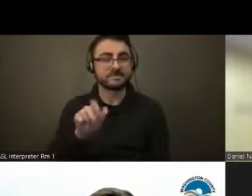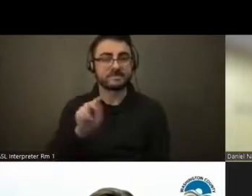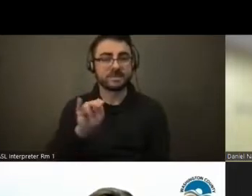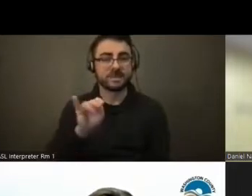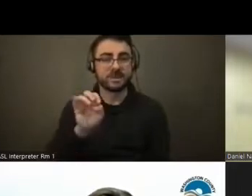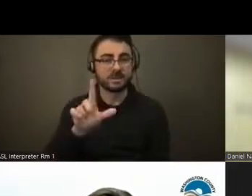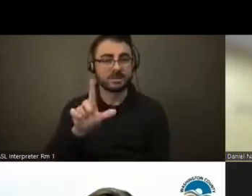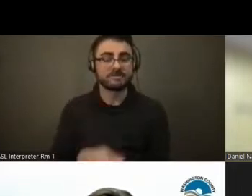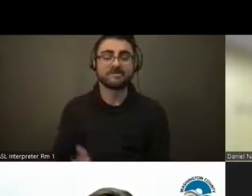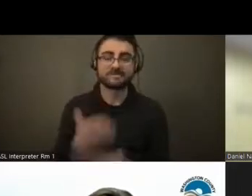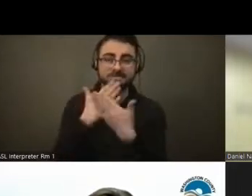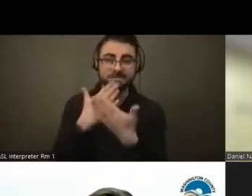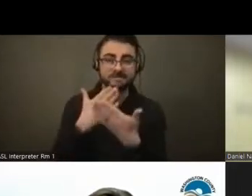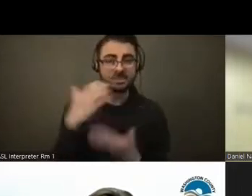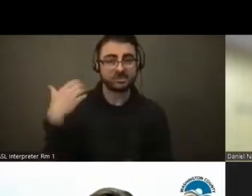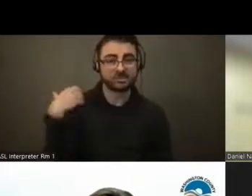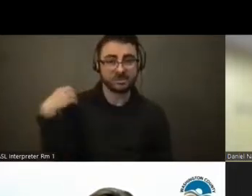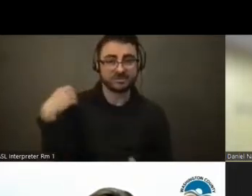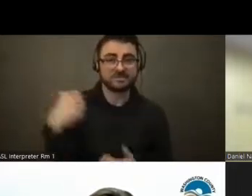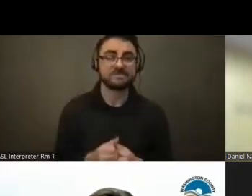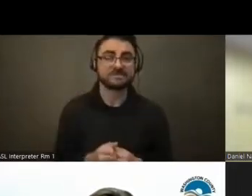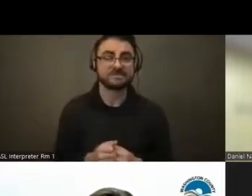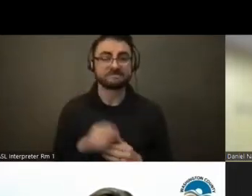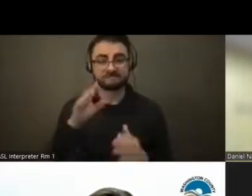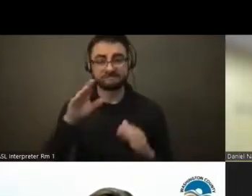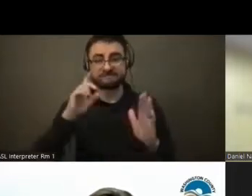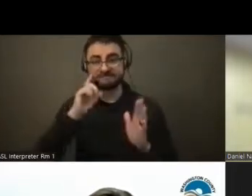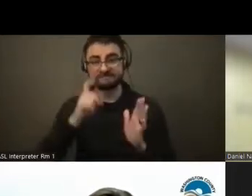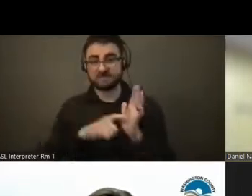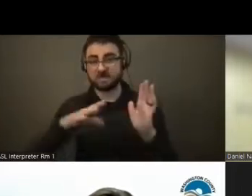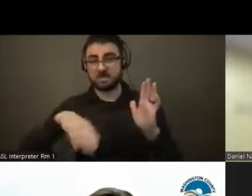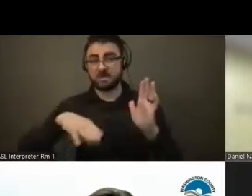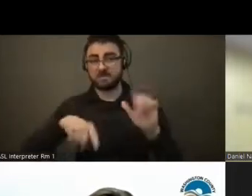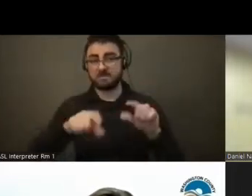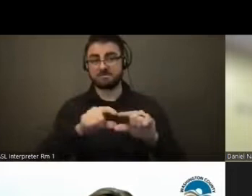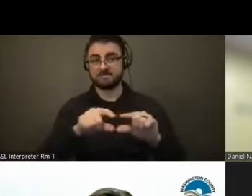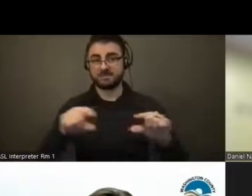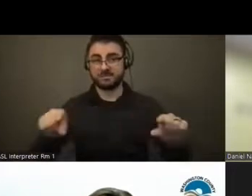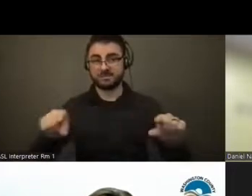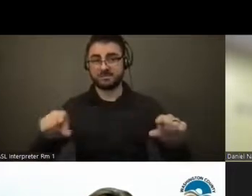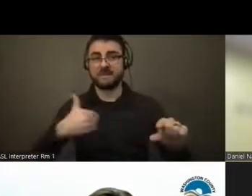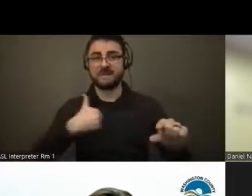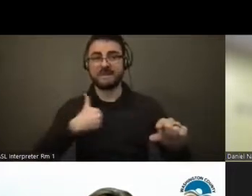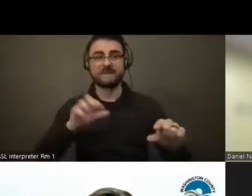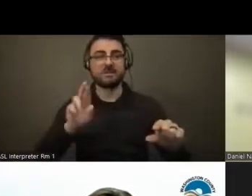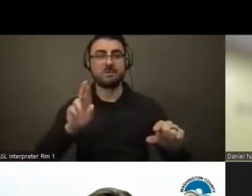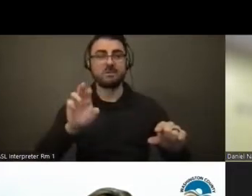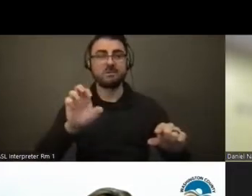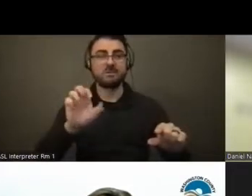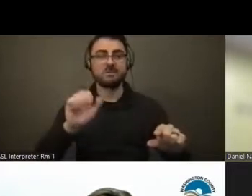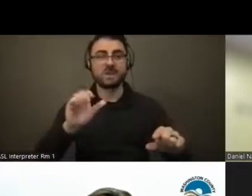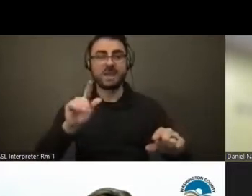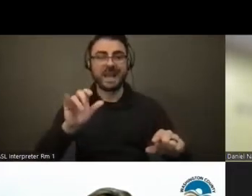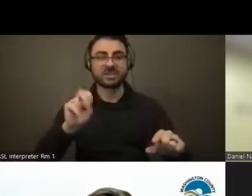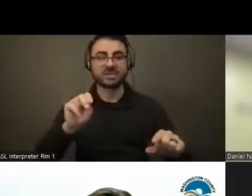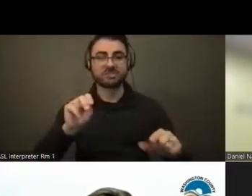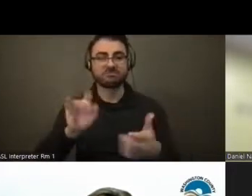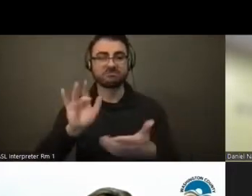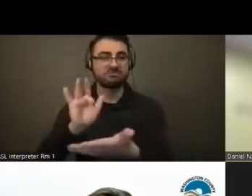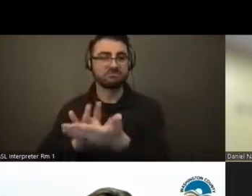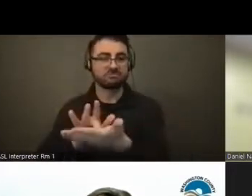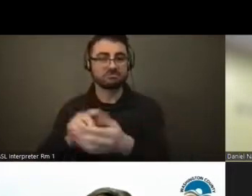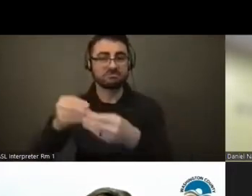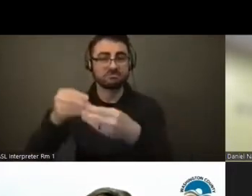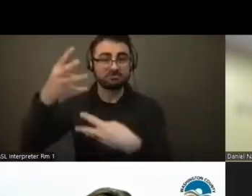if you will notice at the bottom of your screen, there's a reactions button, and then there's the ability to raise your hand. If anybody in